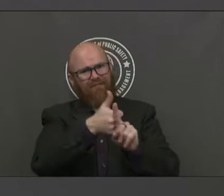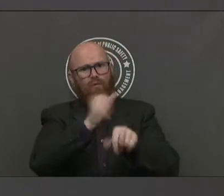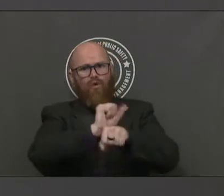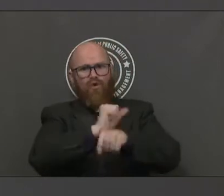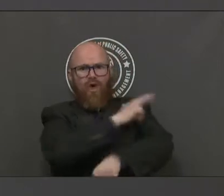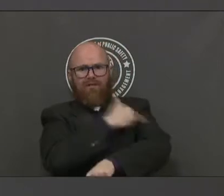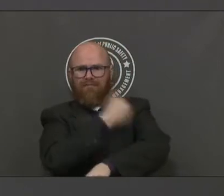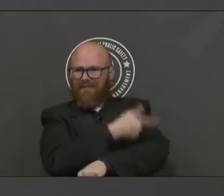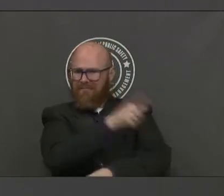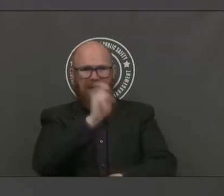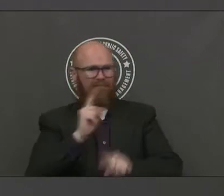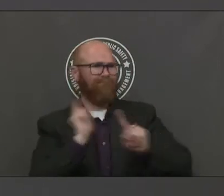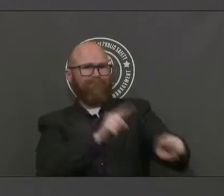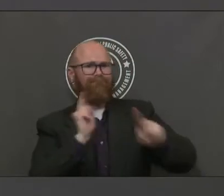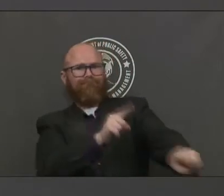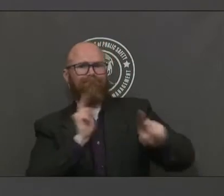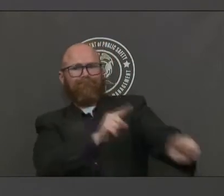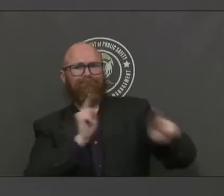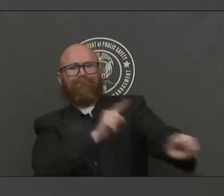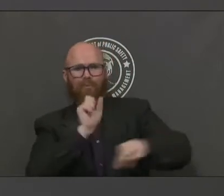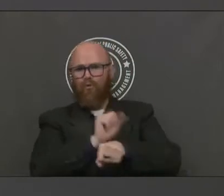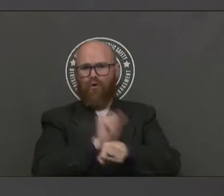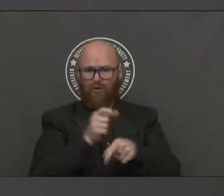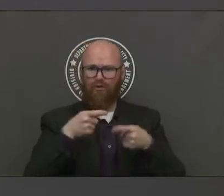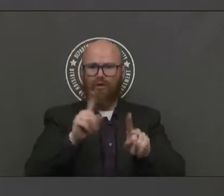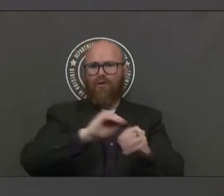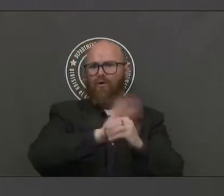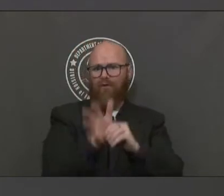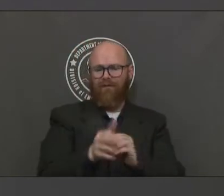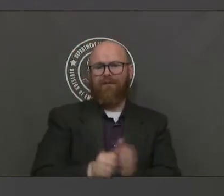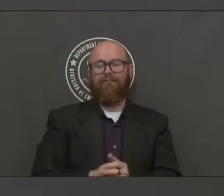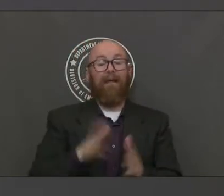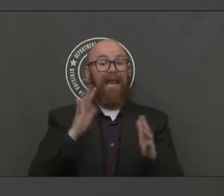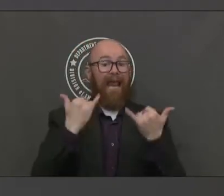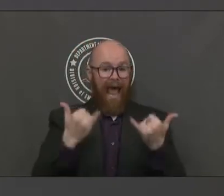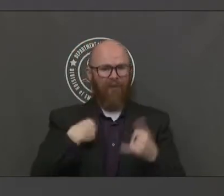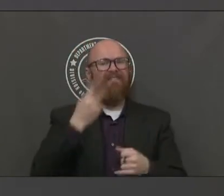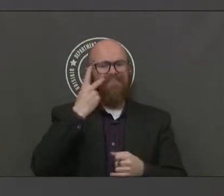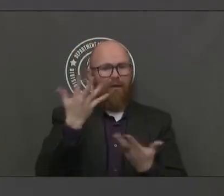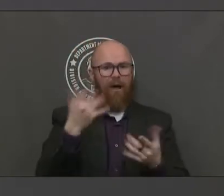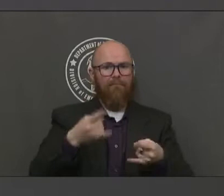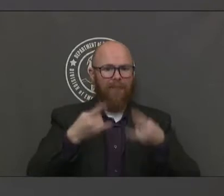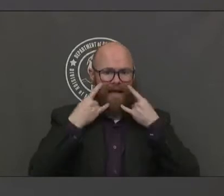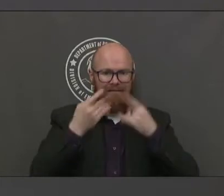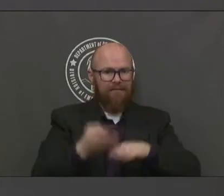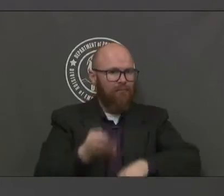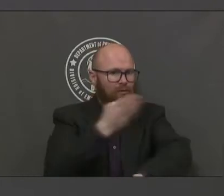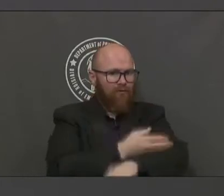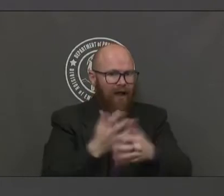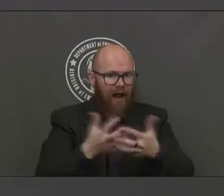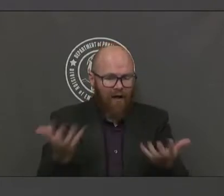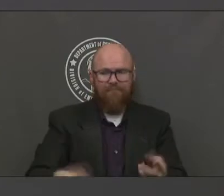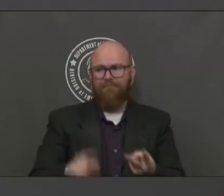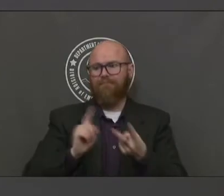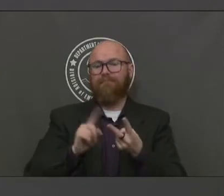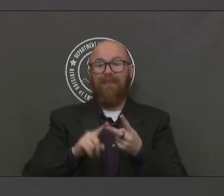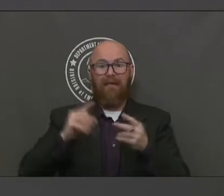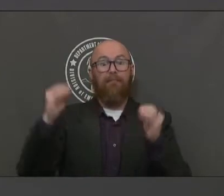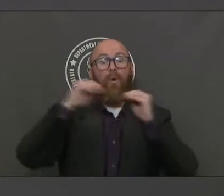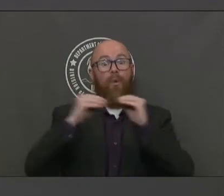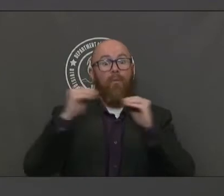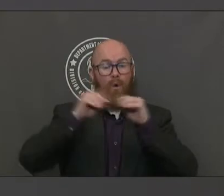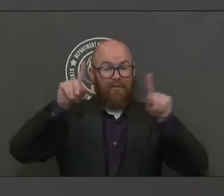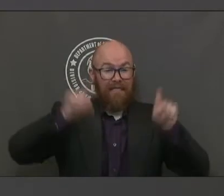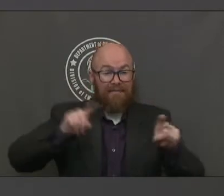coming on. There's probably some seasonality to this. We've got better masks, and we know that they're working. All of those things, more testing and contact